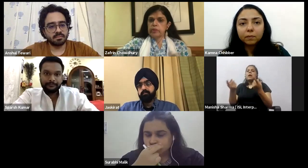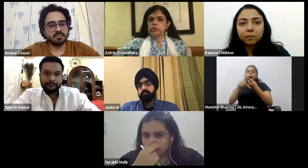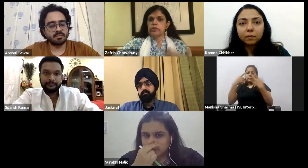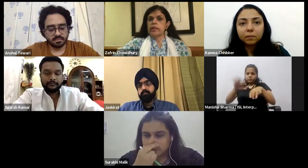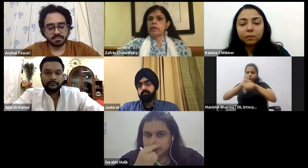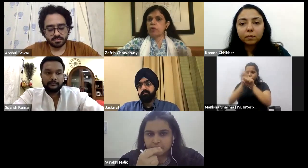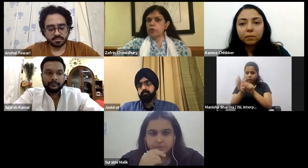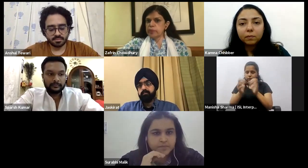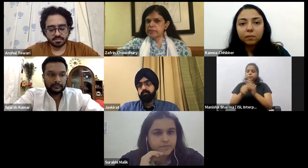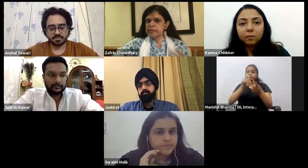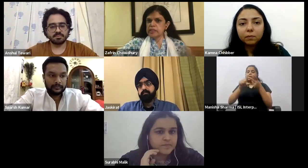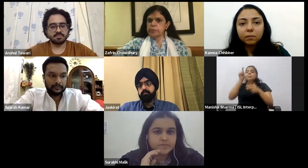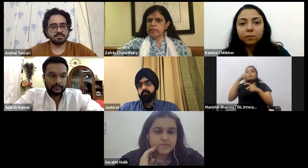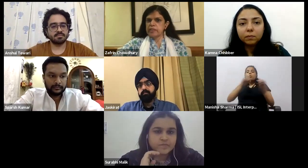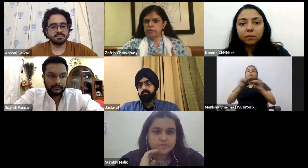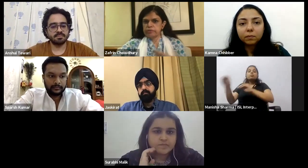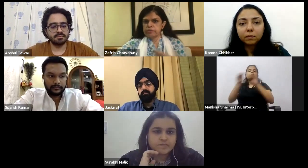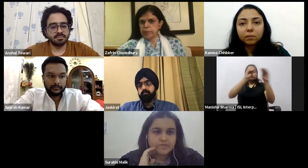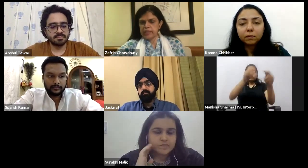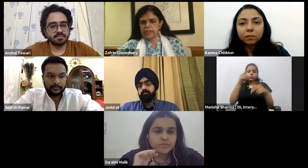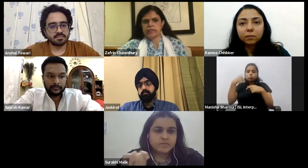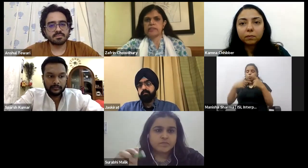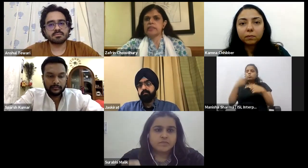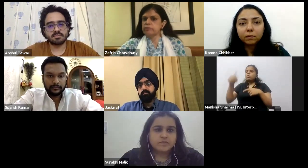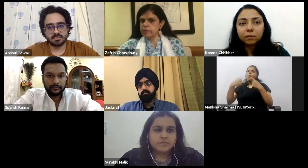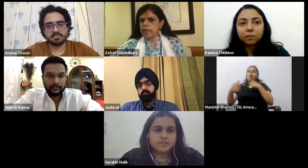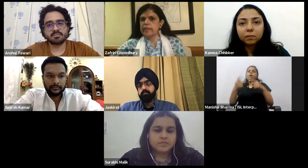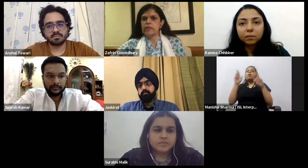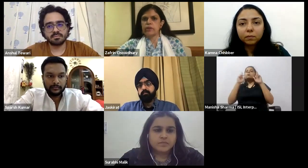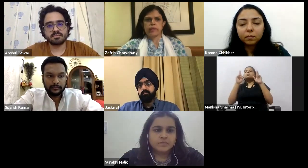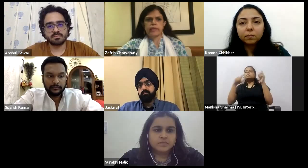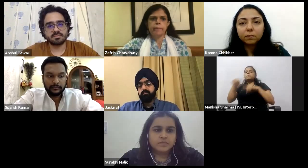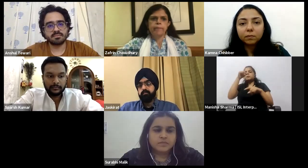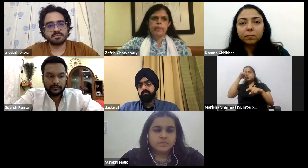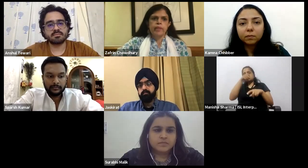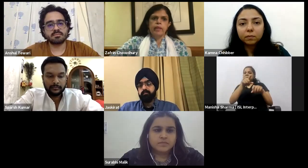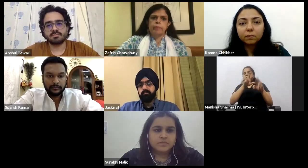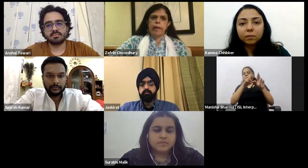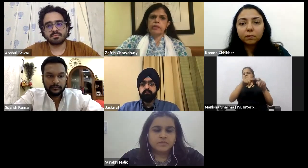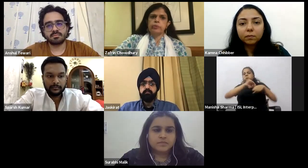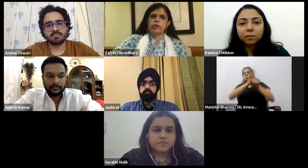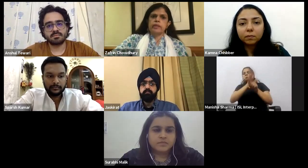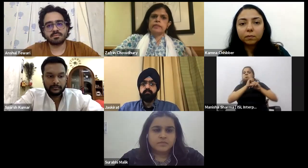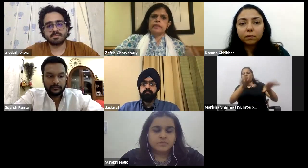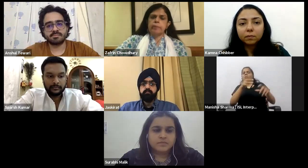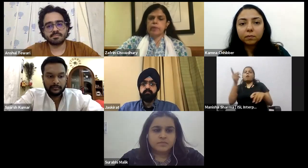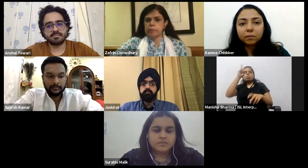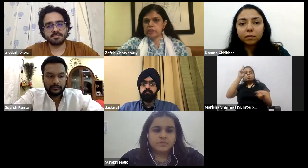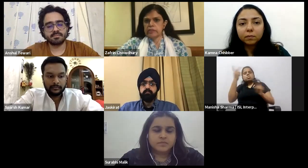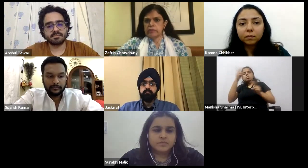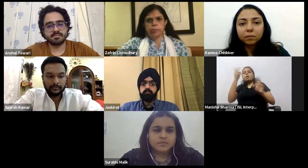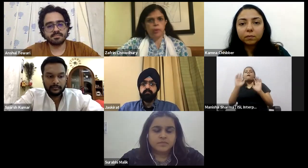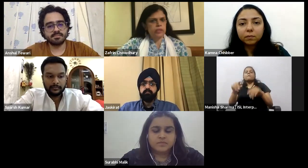move, because they are always suspected of spreading the disease, for rightly or wrongly, migrant